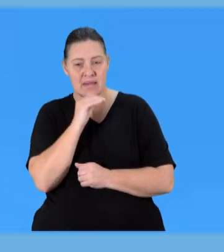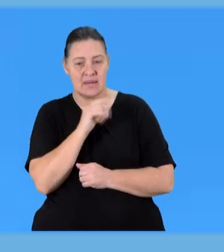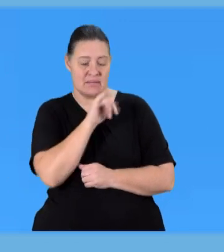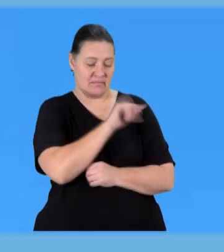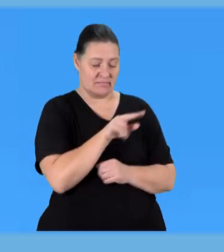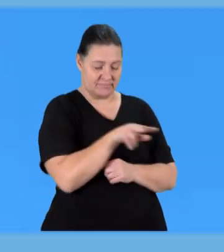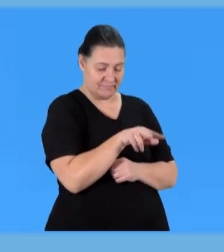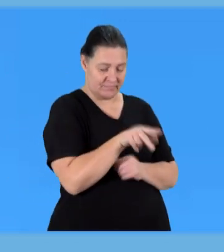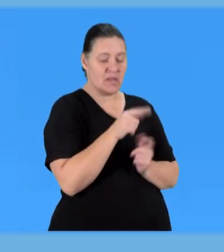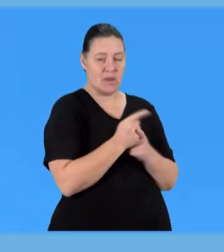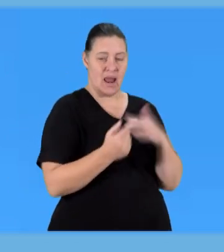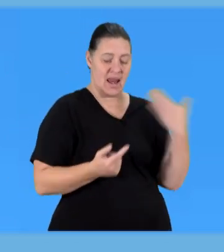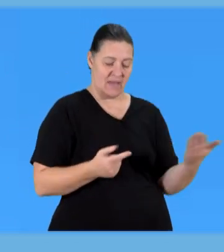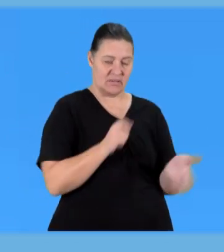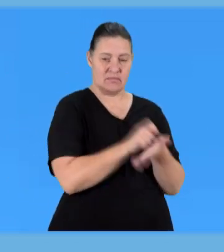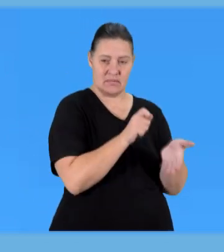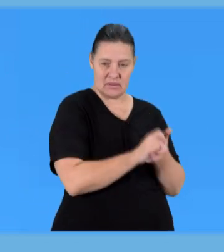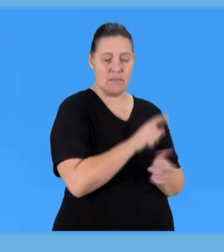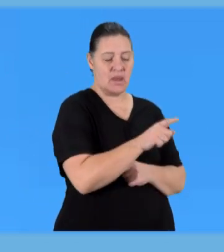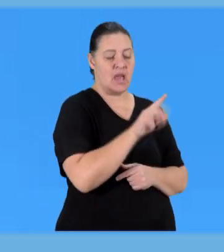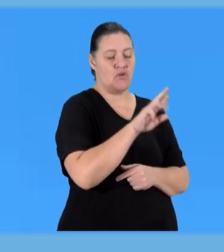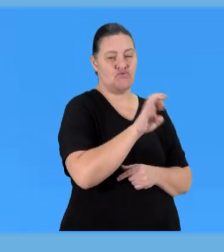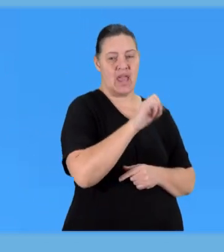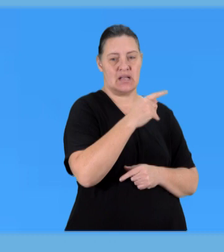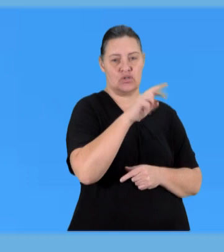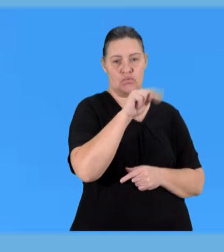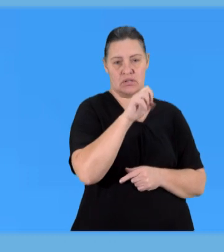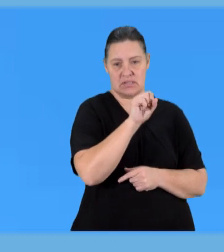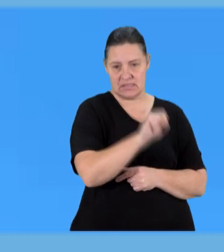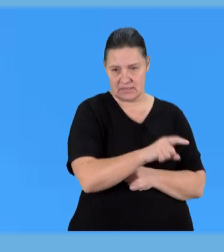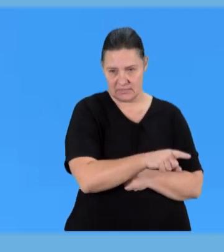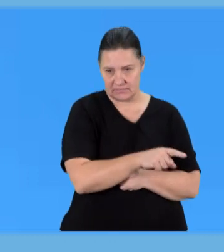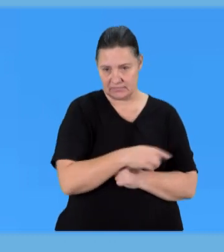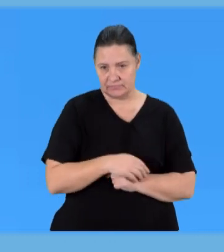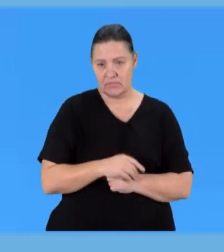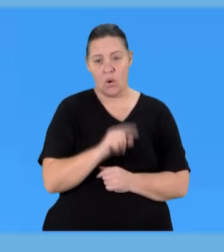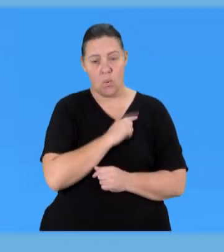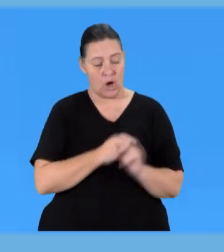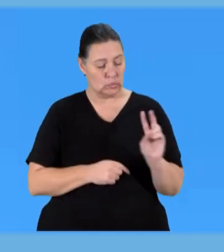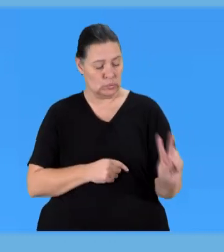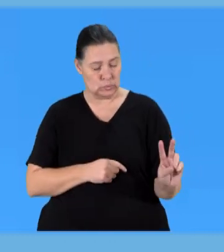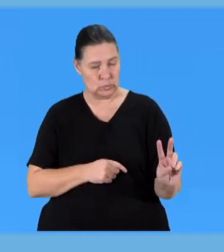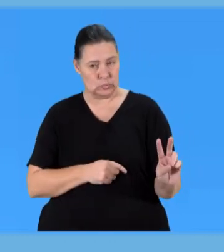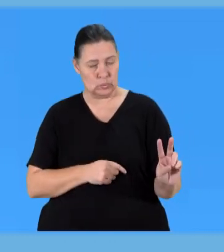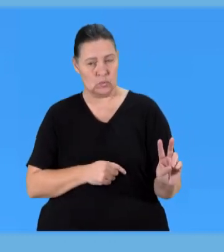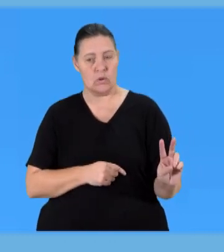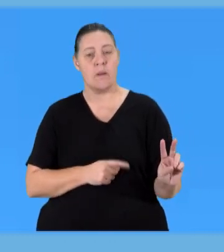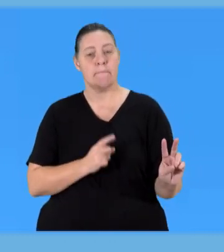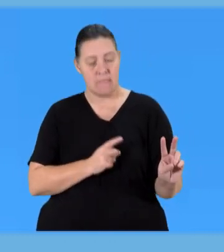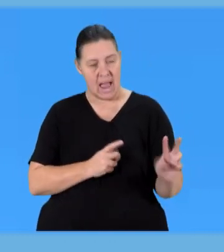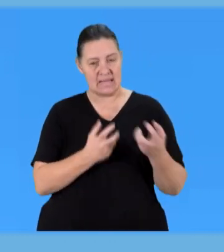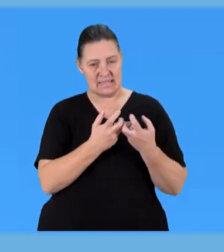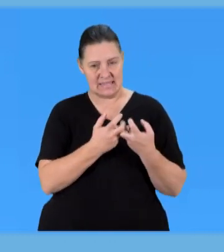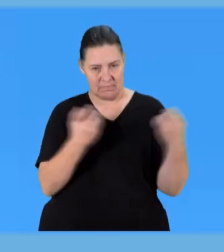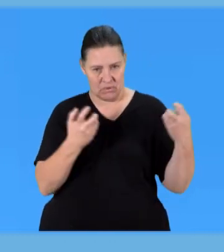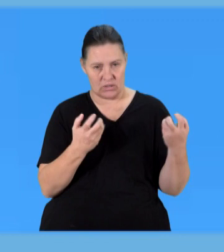our reactants because they are written on the left-hand side of the chemical equation. And because there's two of them, they are going